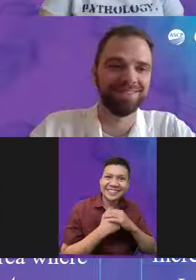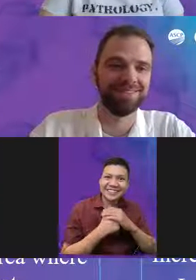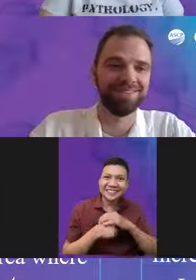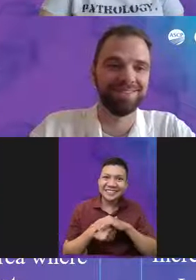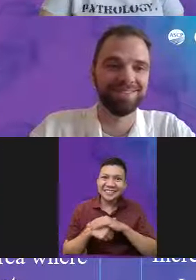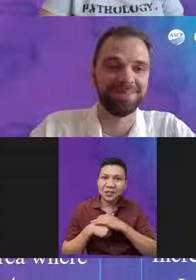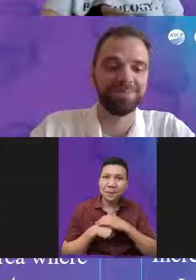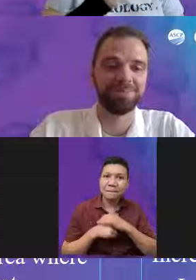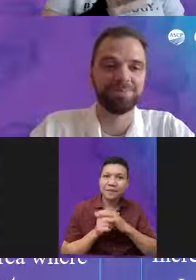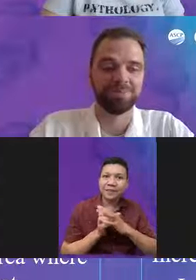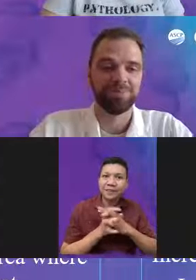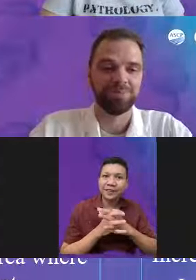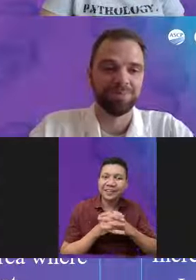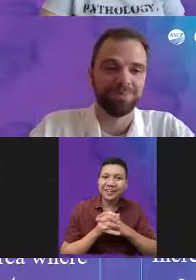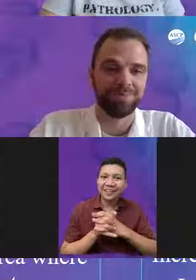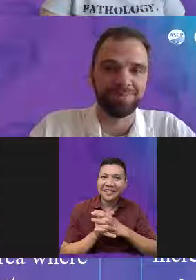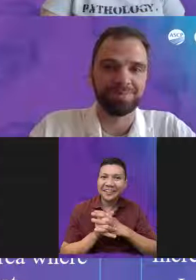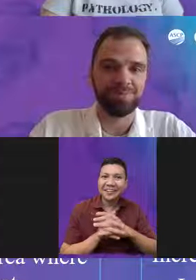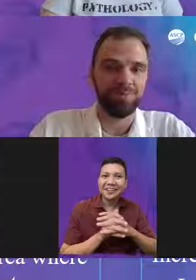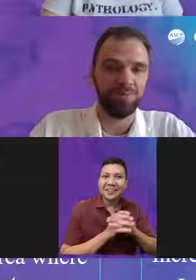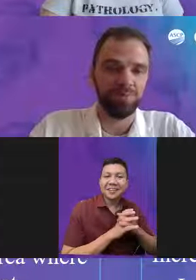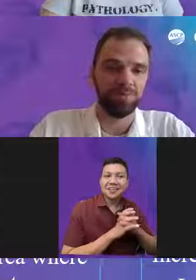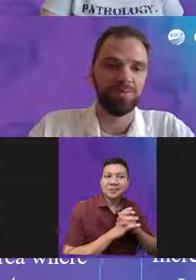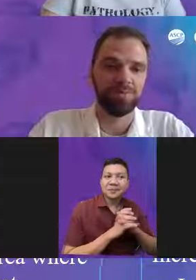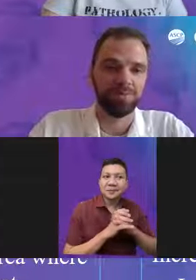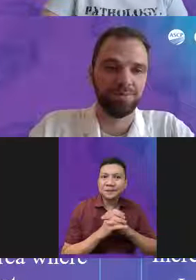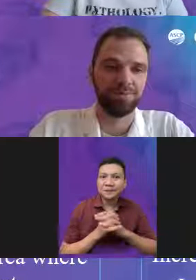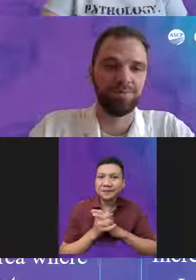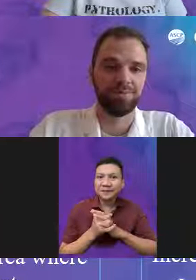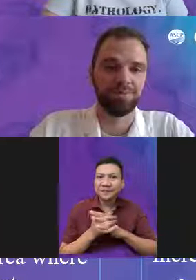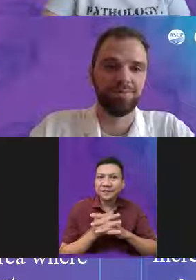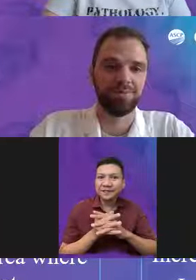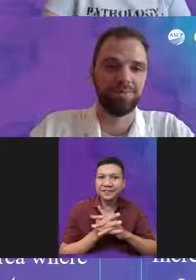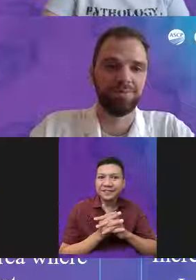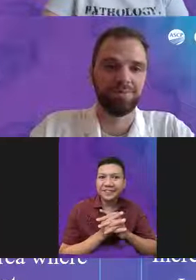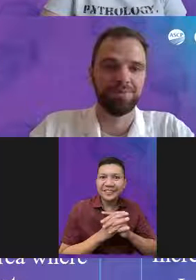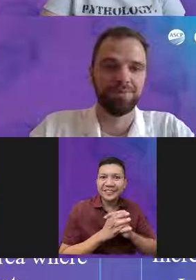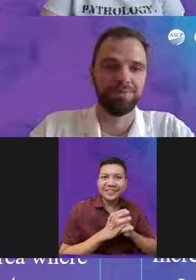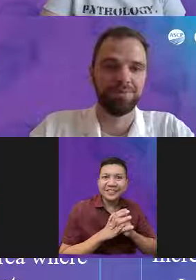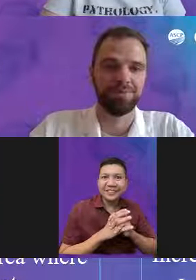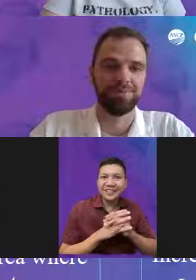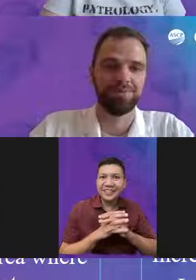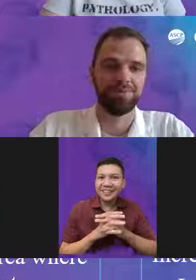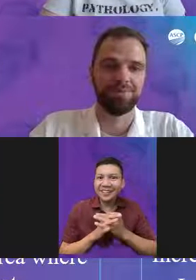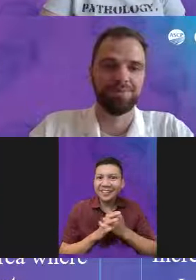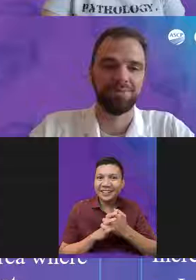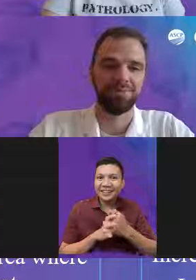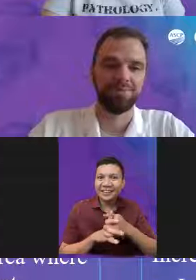And he is so right. I did want to go into DCLS as